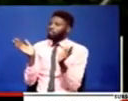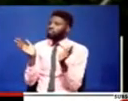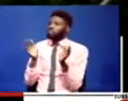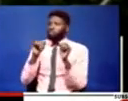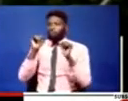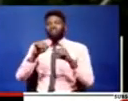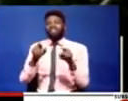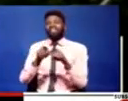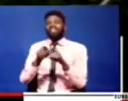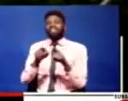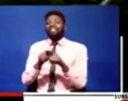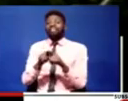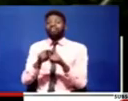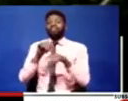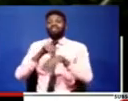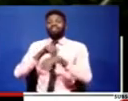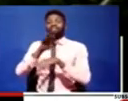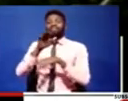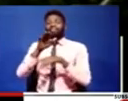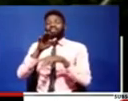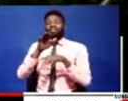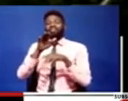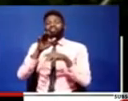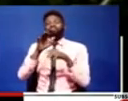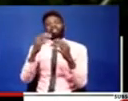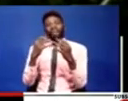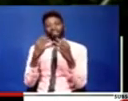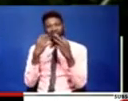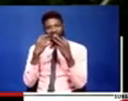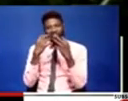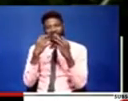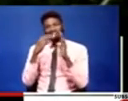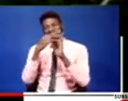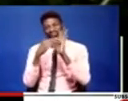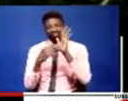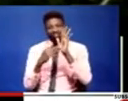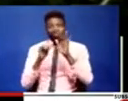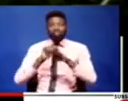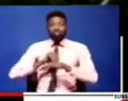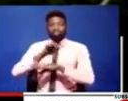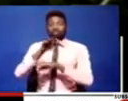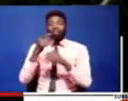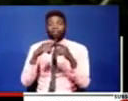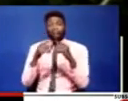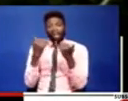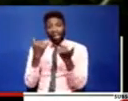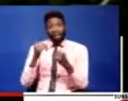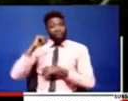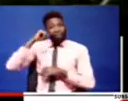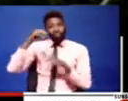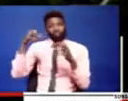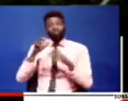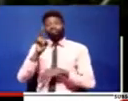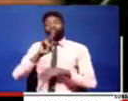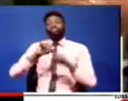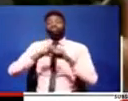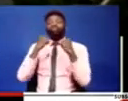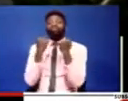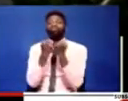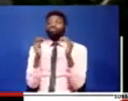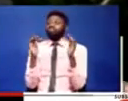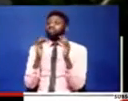know, send out a press release. But what we're seeing right now is that parties are actually using social media. You don't have to